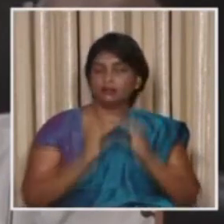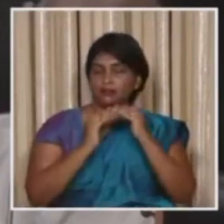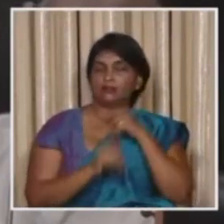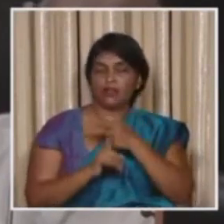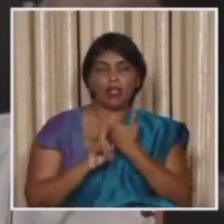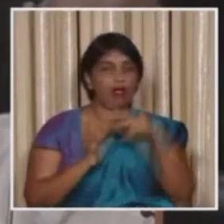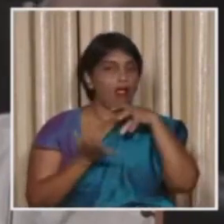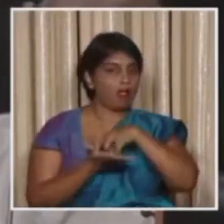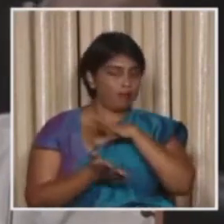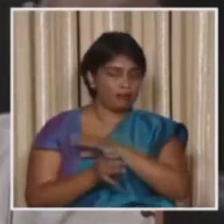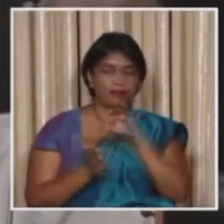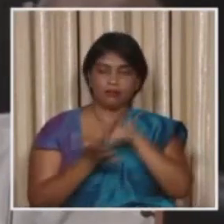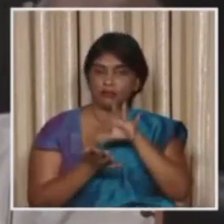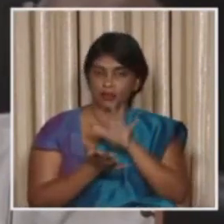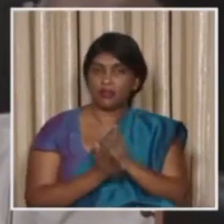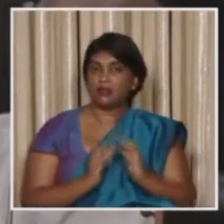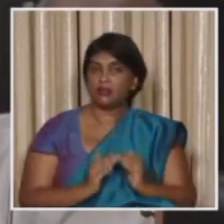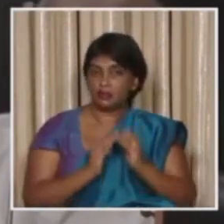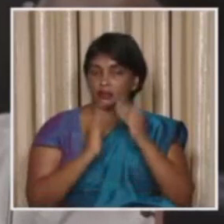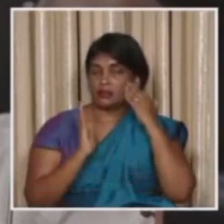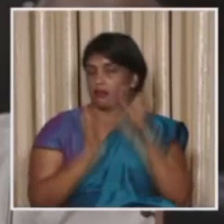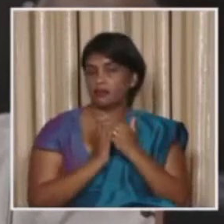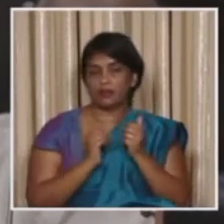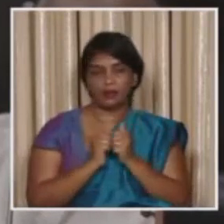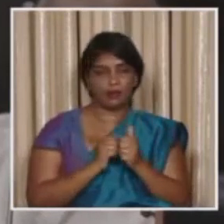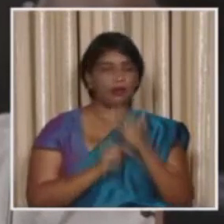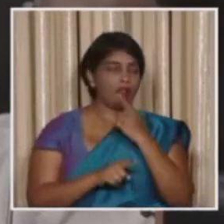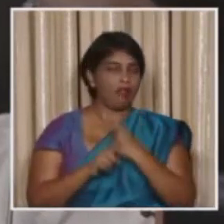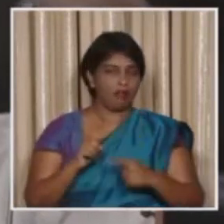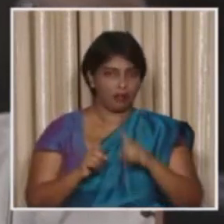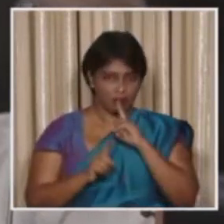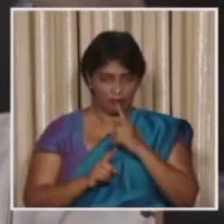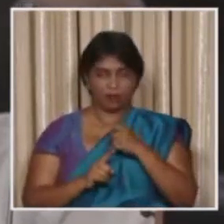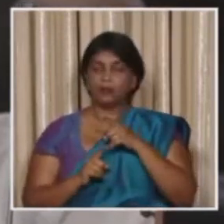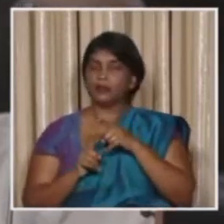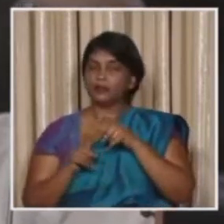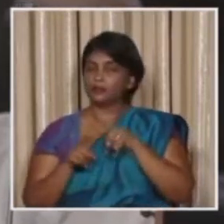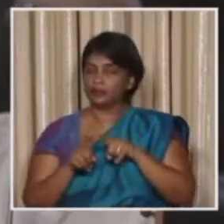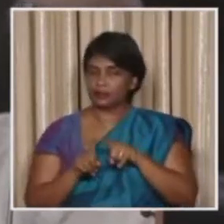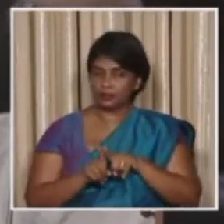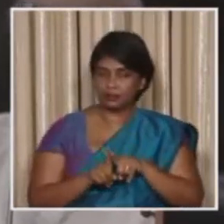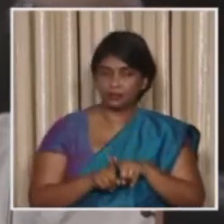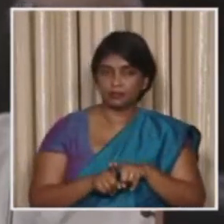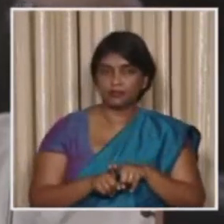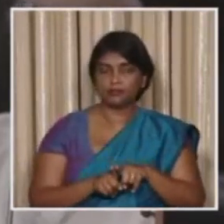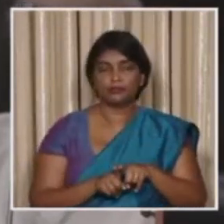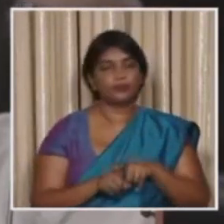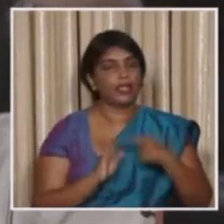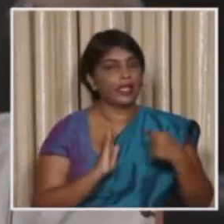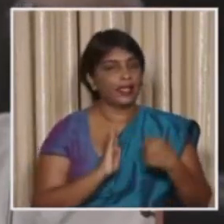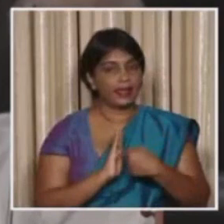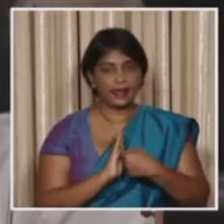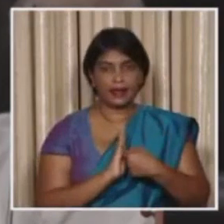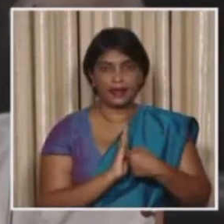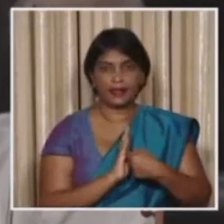plan. The fisheries, agriculture and animal husbandry sectors are well poised for modernization in the eastern province. In this context, the